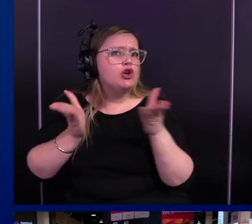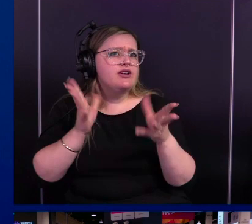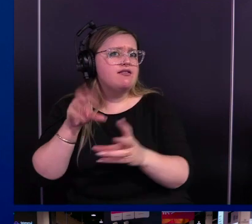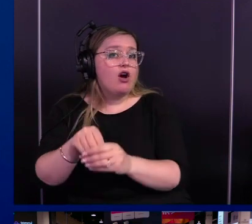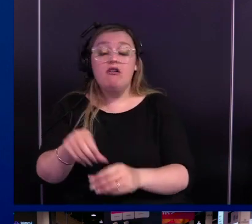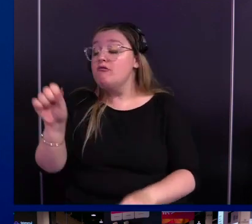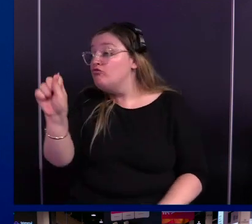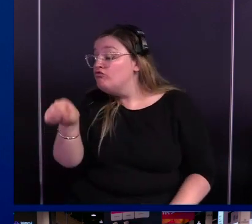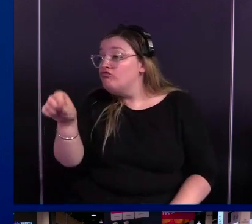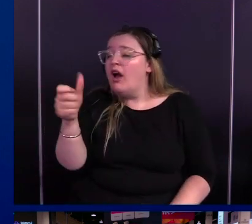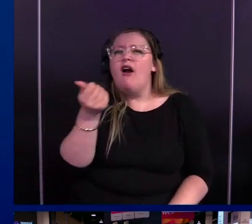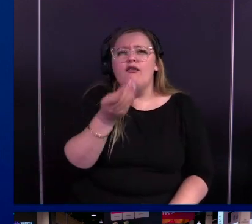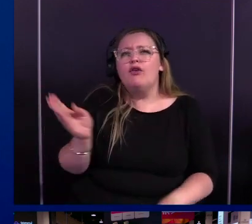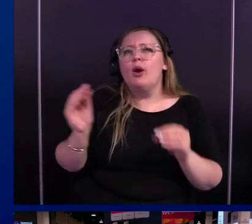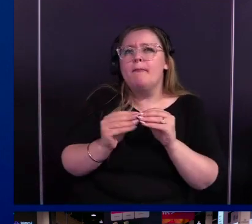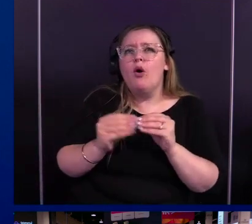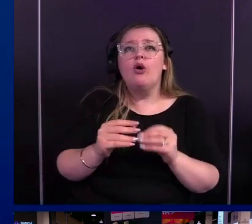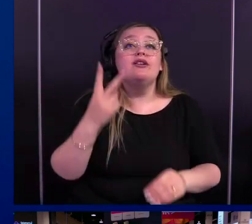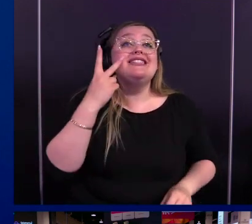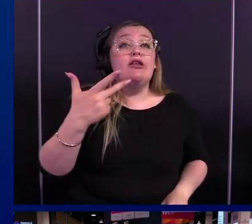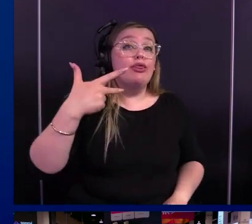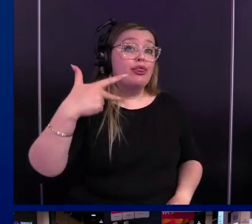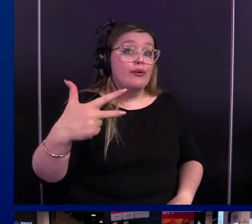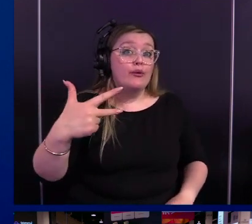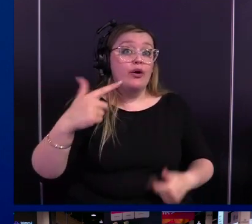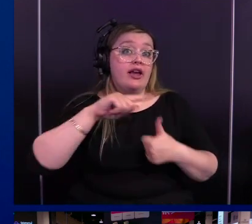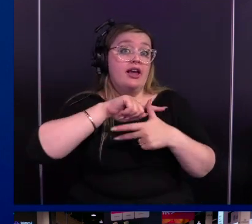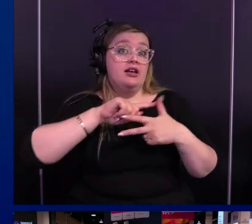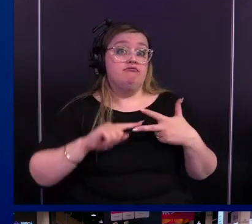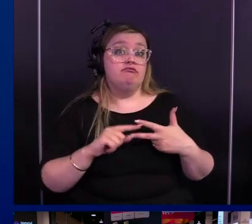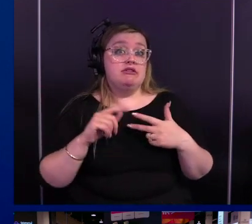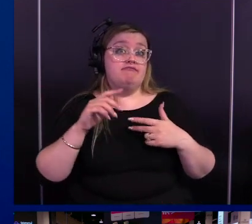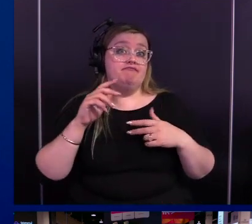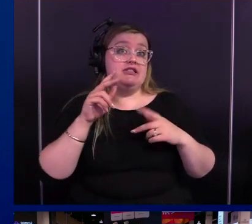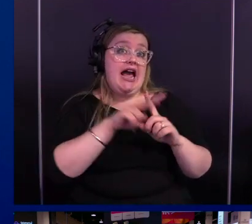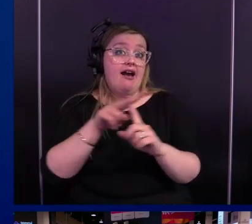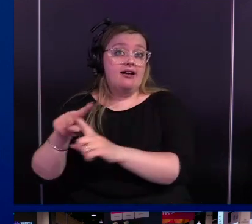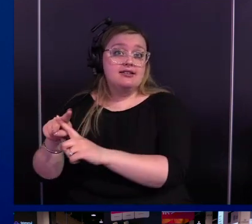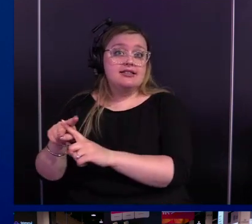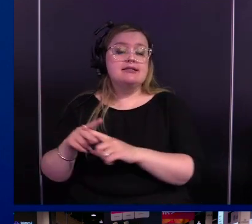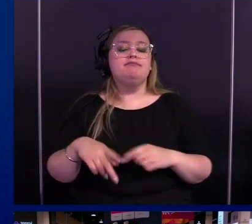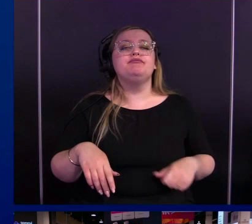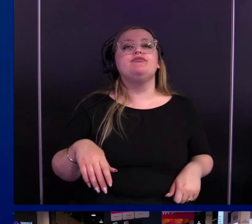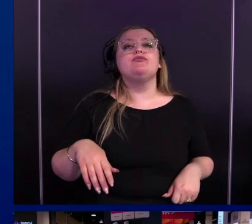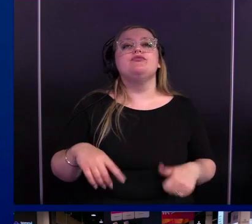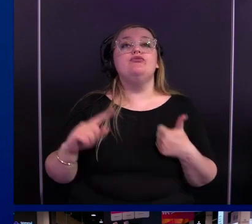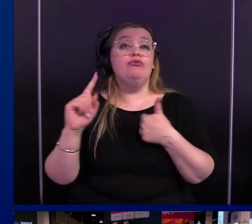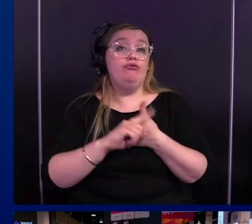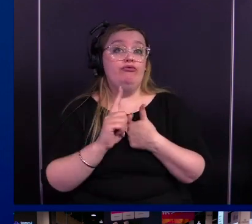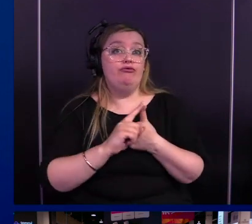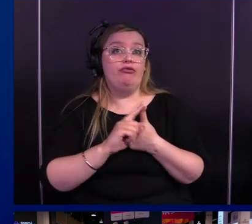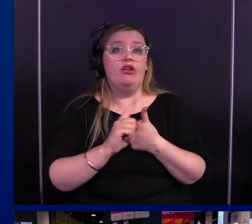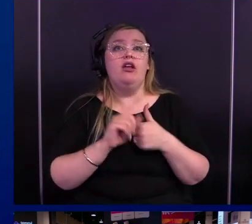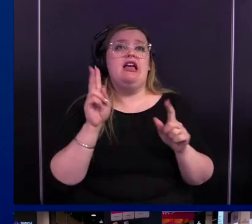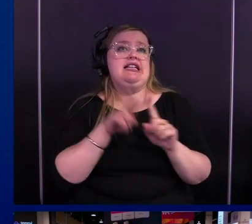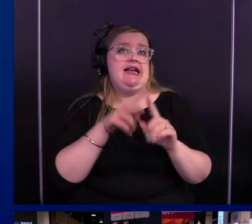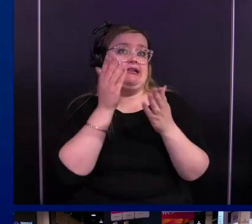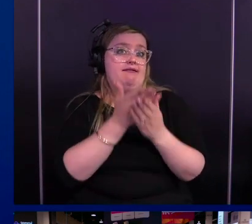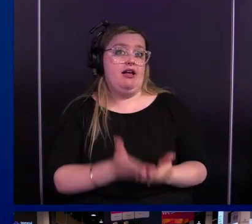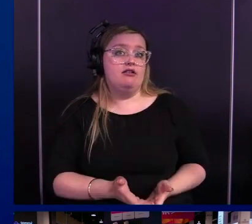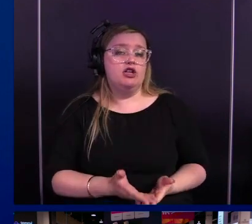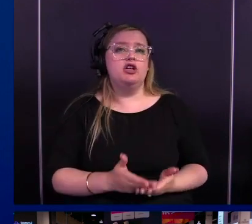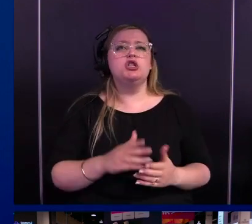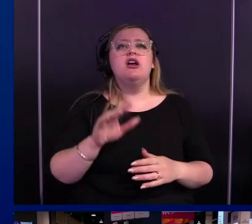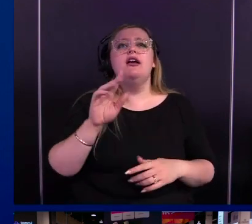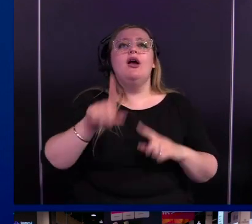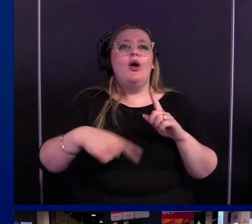you can see. So there's three different tasks here. So what's going to happen is we've got this first task validation that says, you know, once you've done